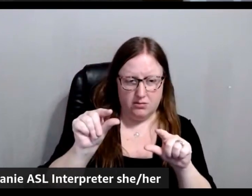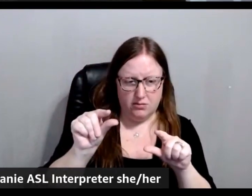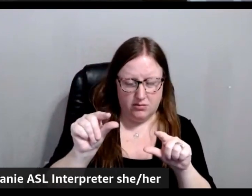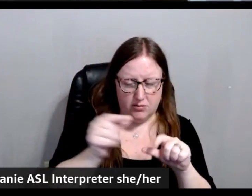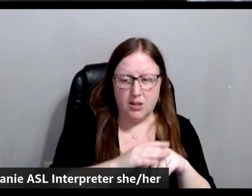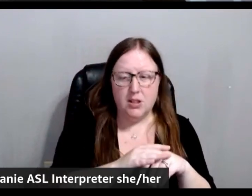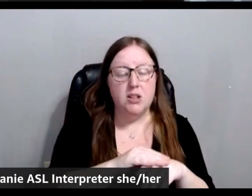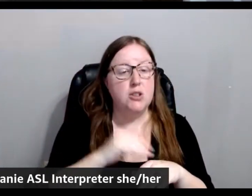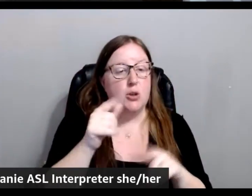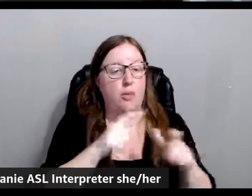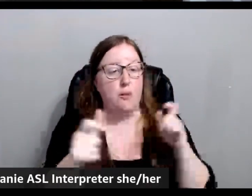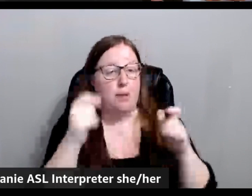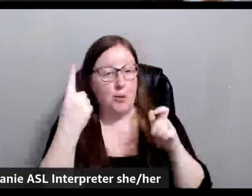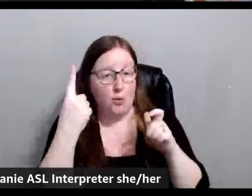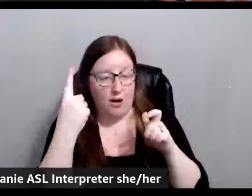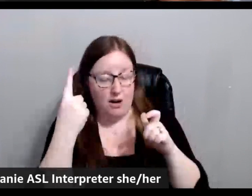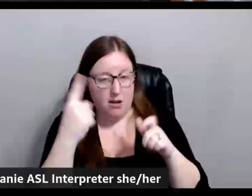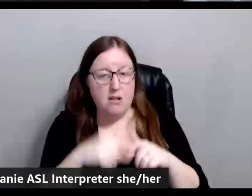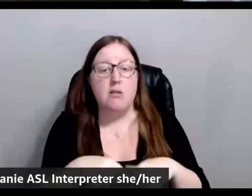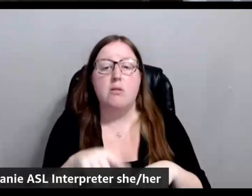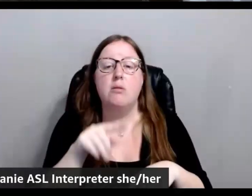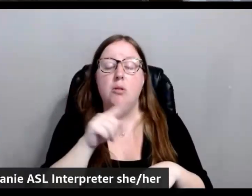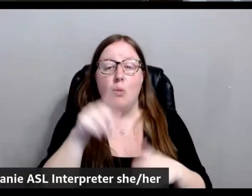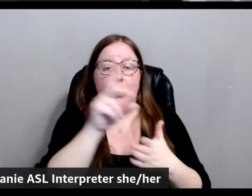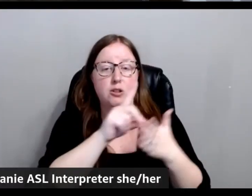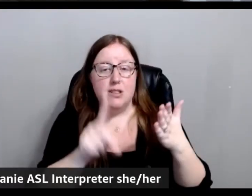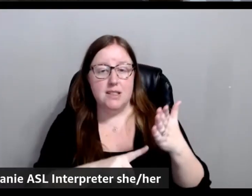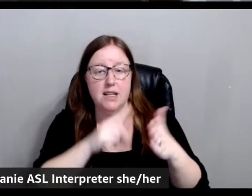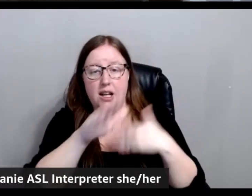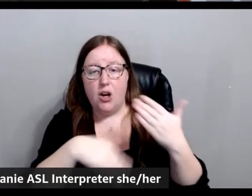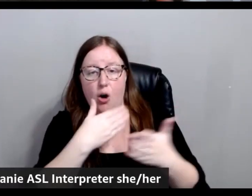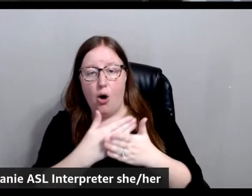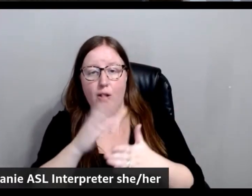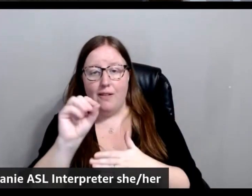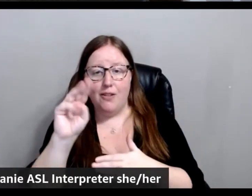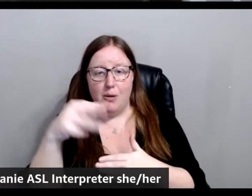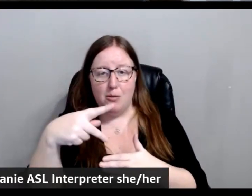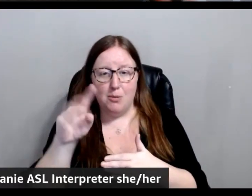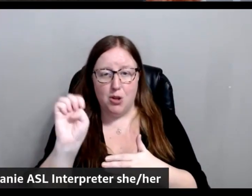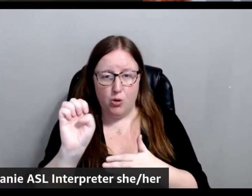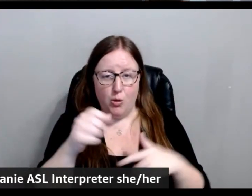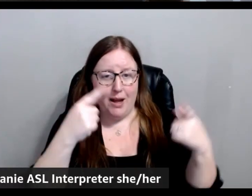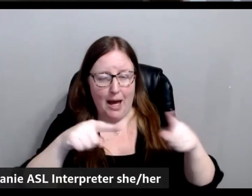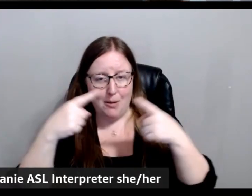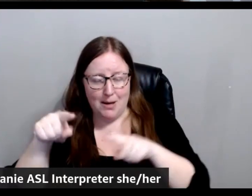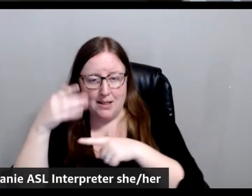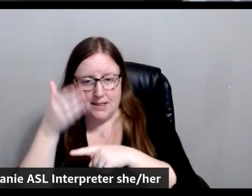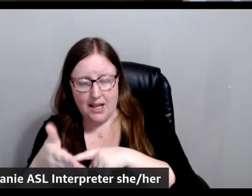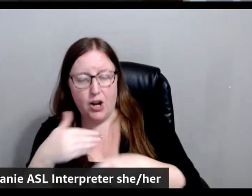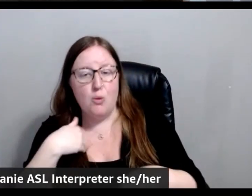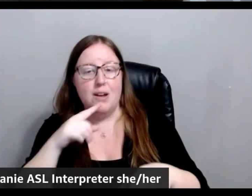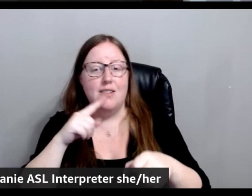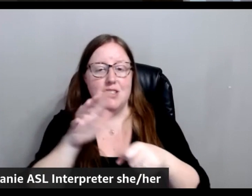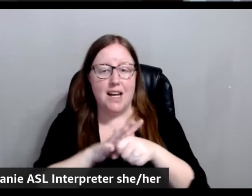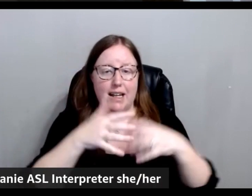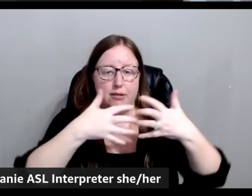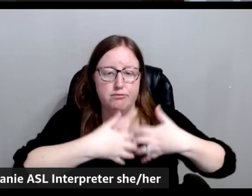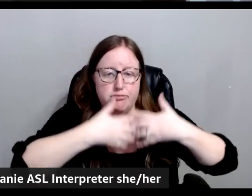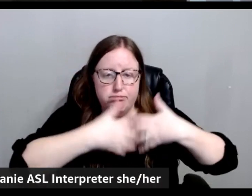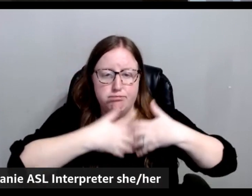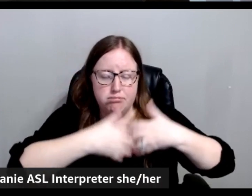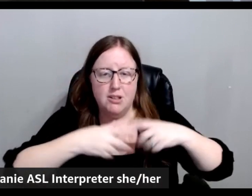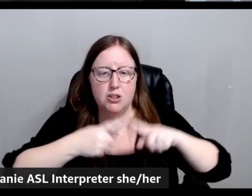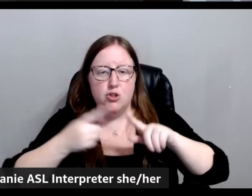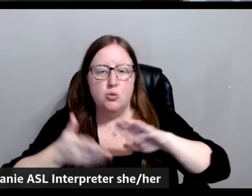So the big one is where we are designing all of the compute. All of the compute happens there. We have dedicated engines to run